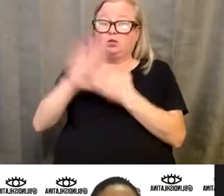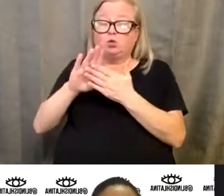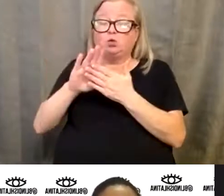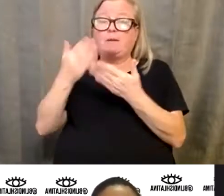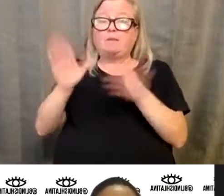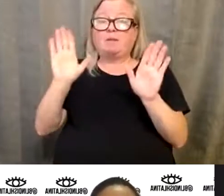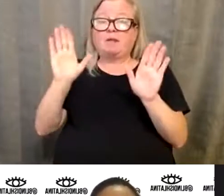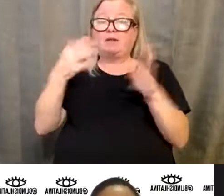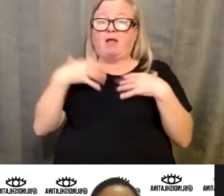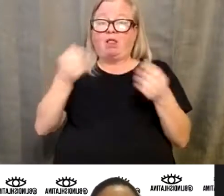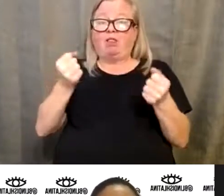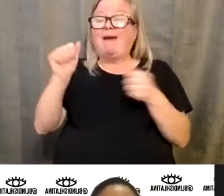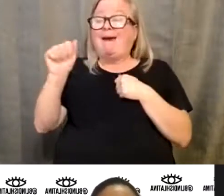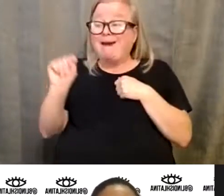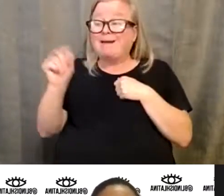Hunter College.